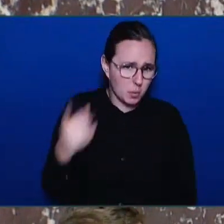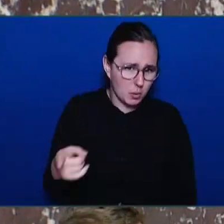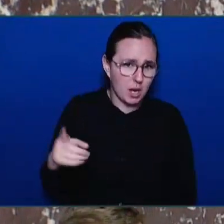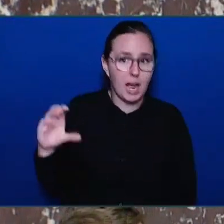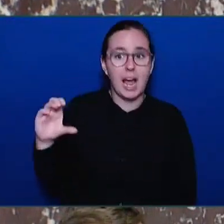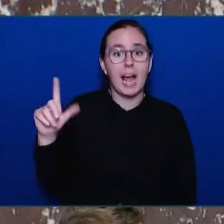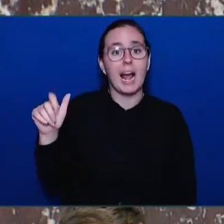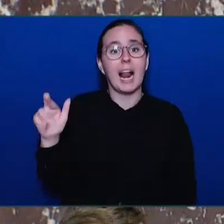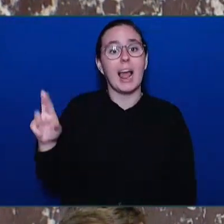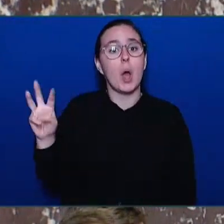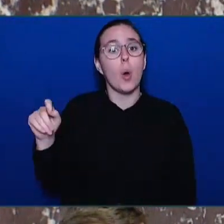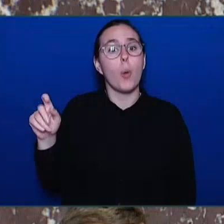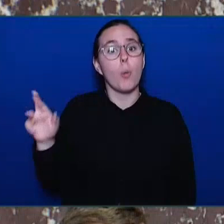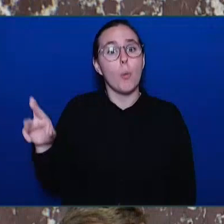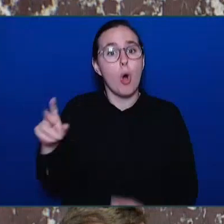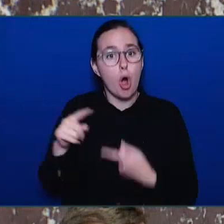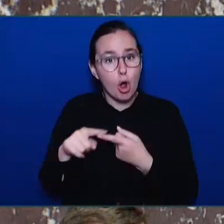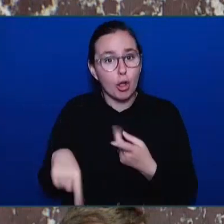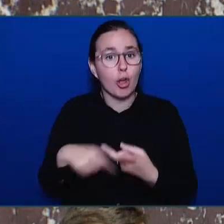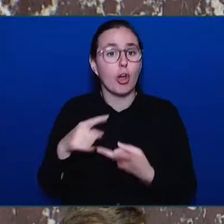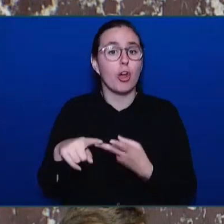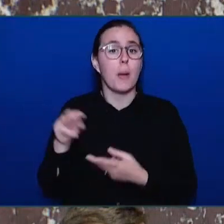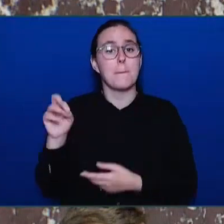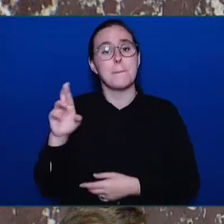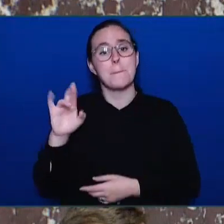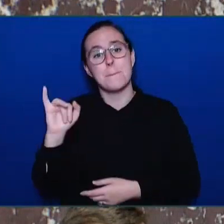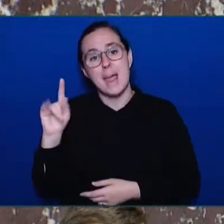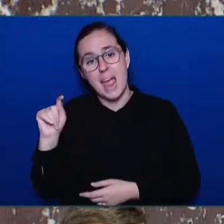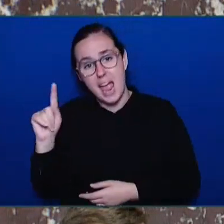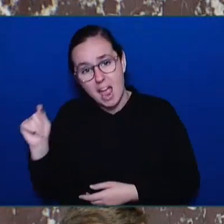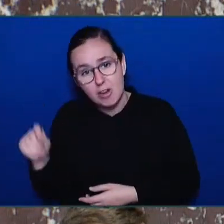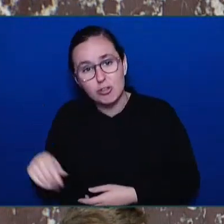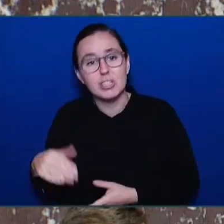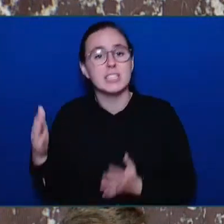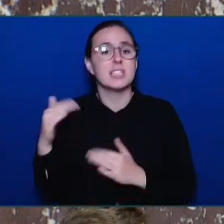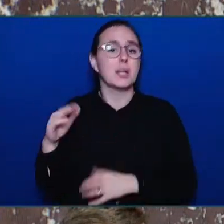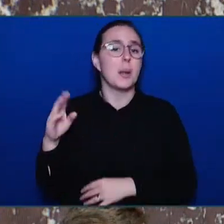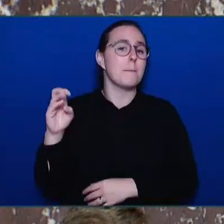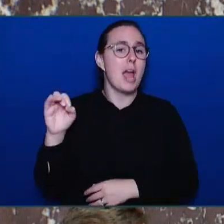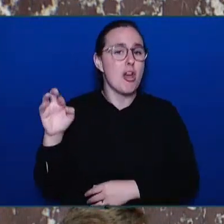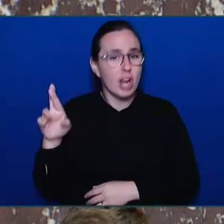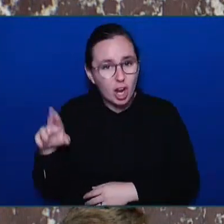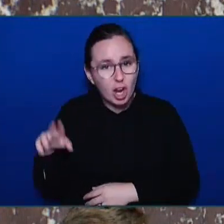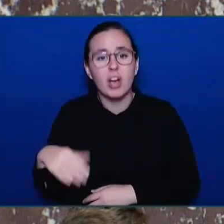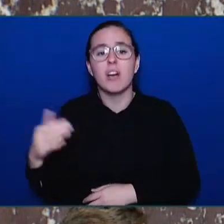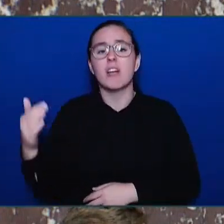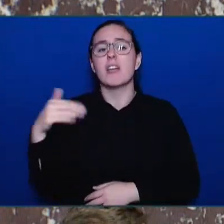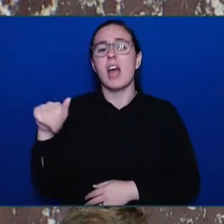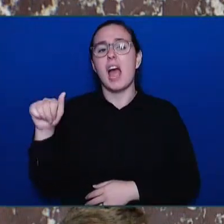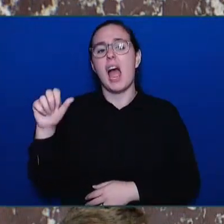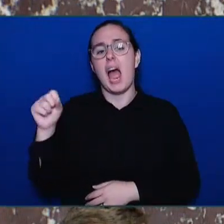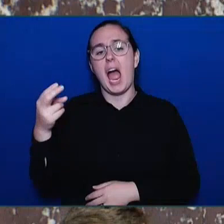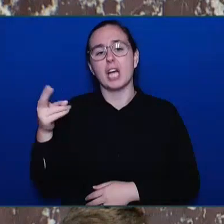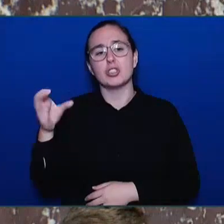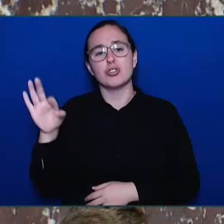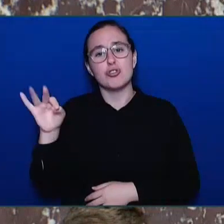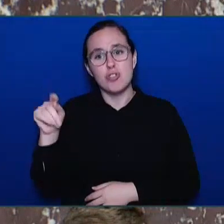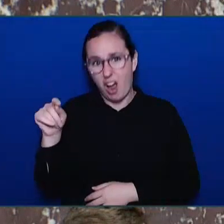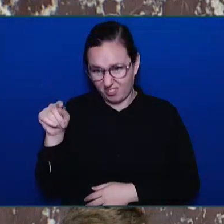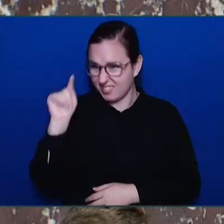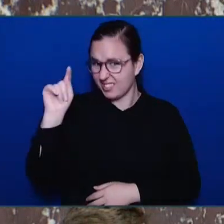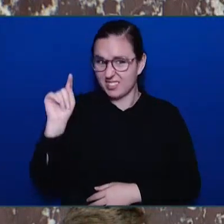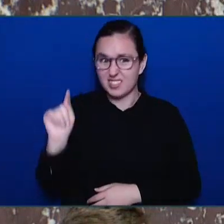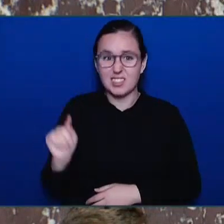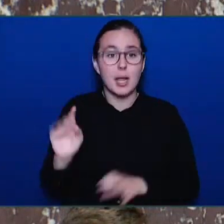Ashcroft, putting incredible strain on that same hospital in Kamloops, because it is the hospital for the broader region. Just yesterday in Merritt,